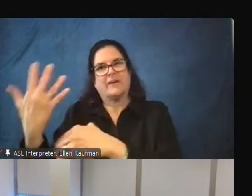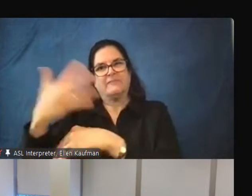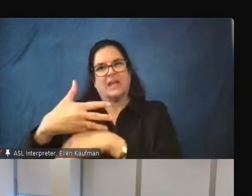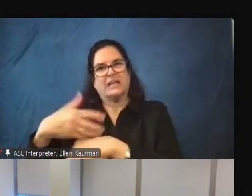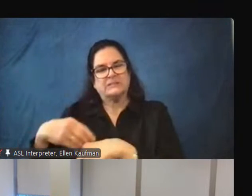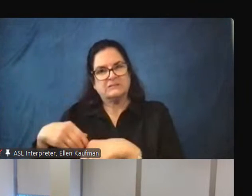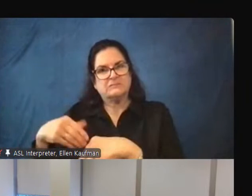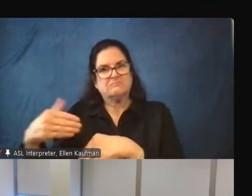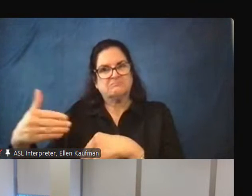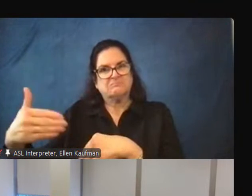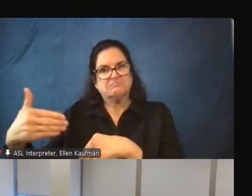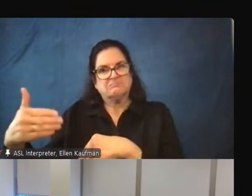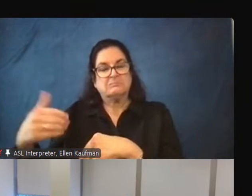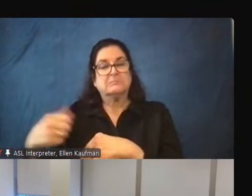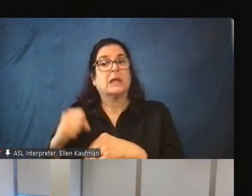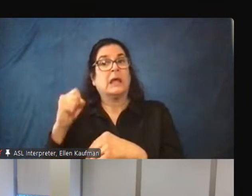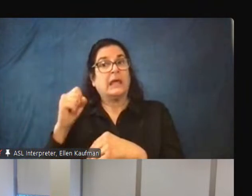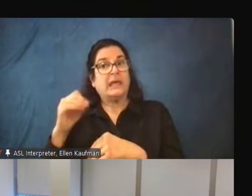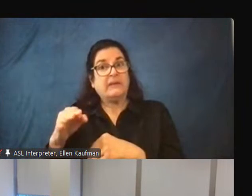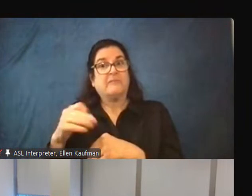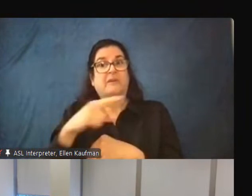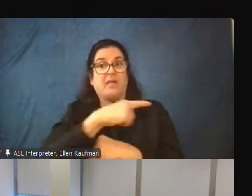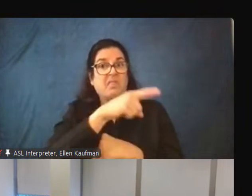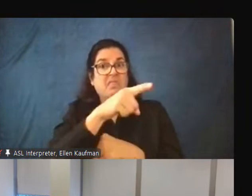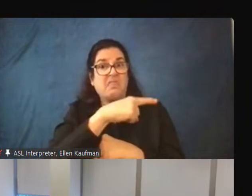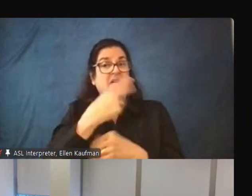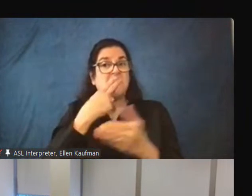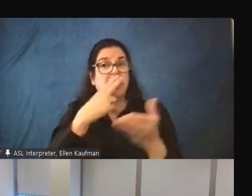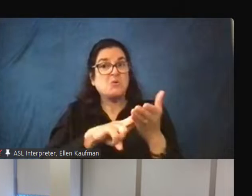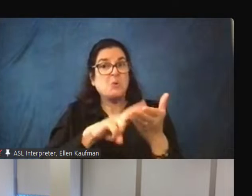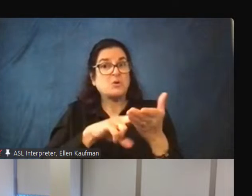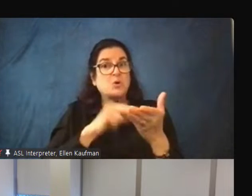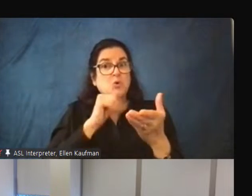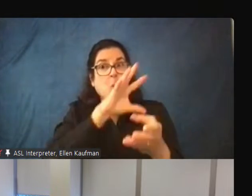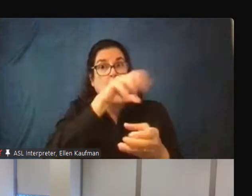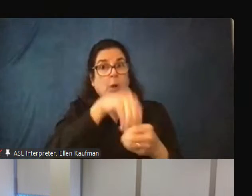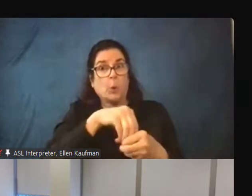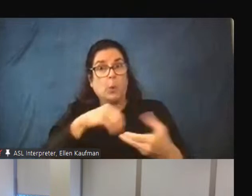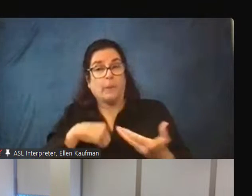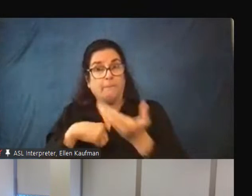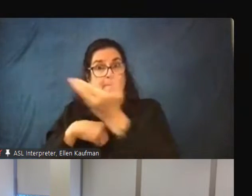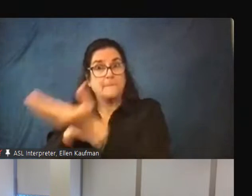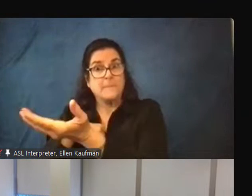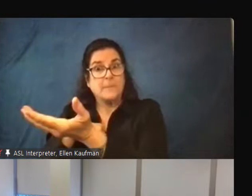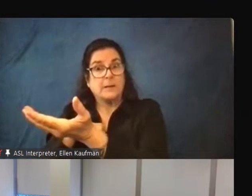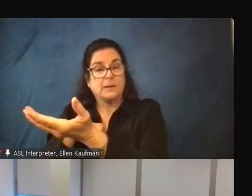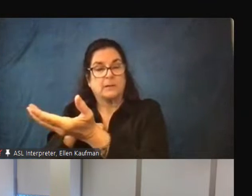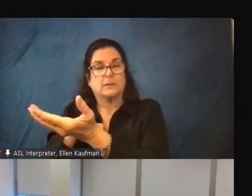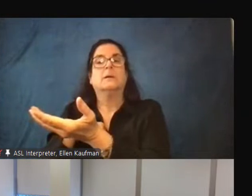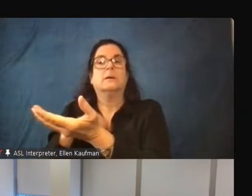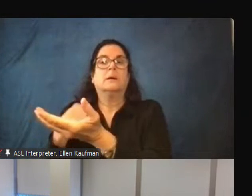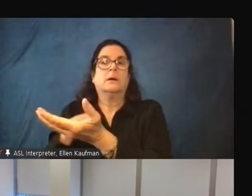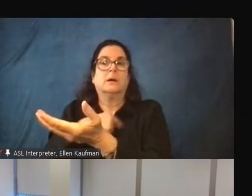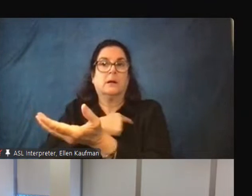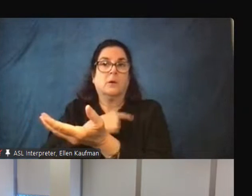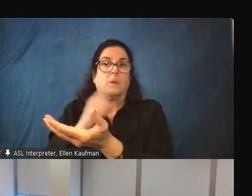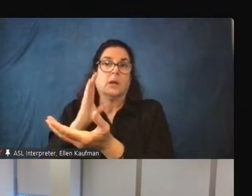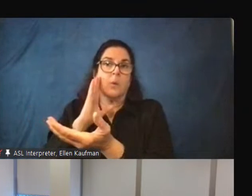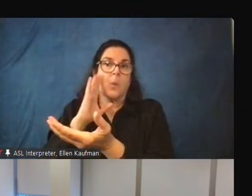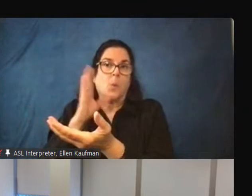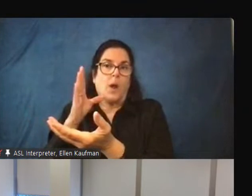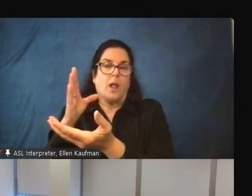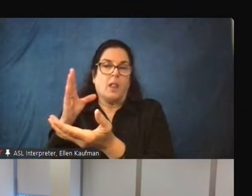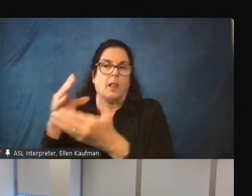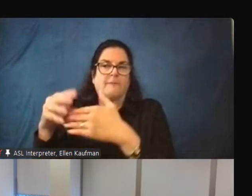case they don't submit it with their bid. And then we have a little bit of time where we can get it. We get the requirement accomplished before it's